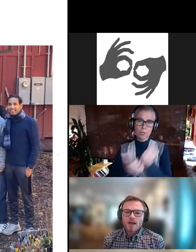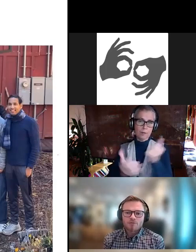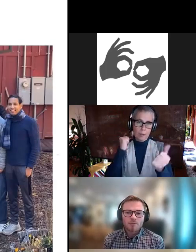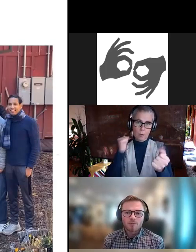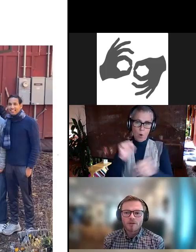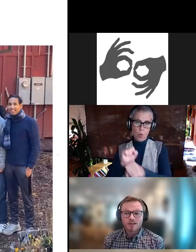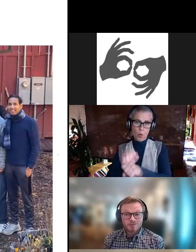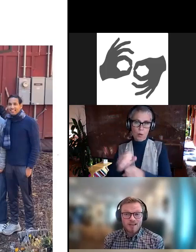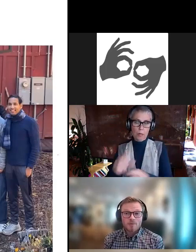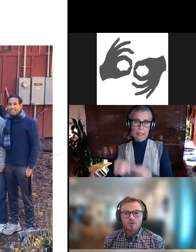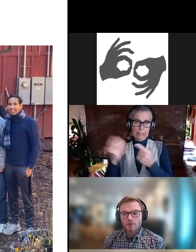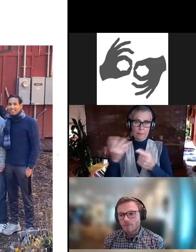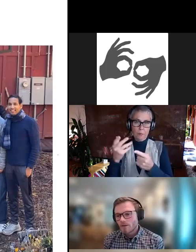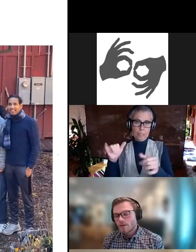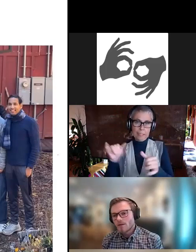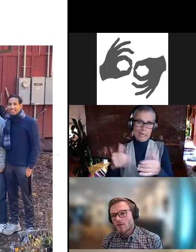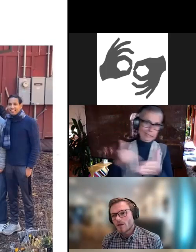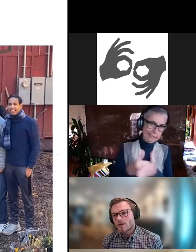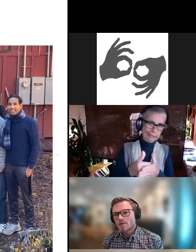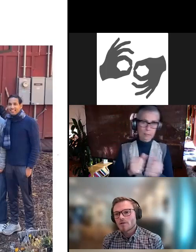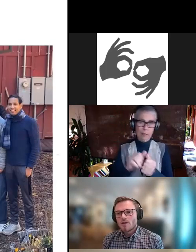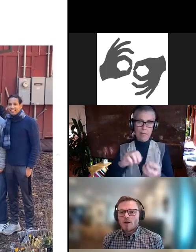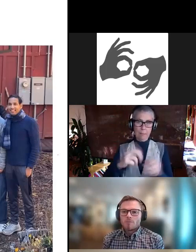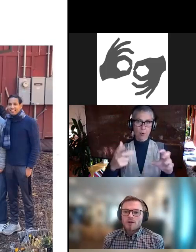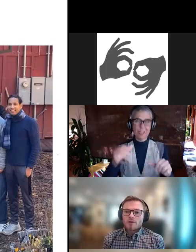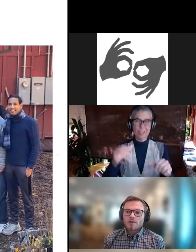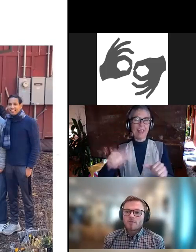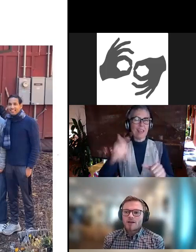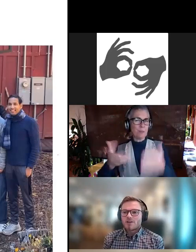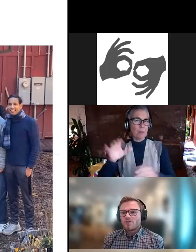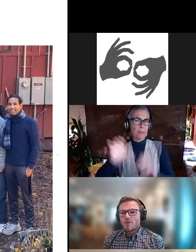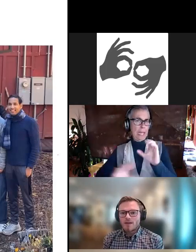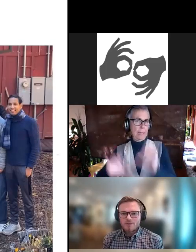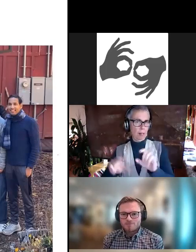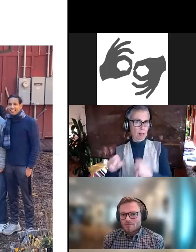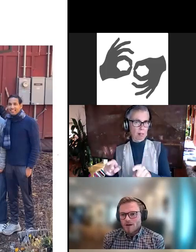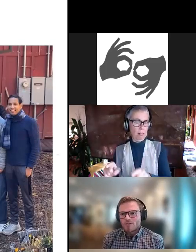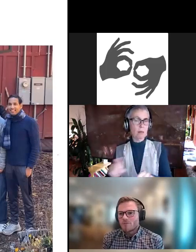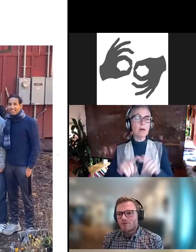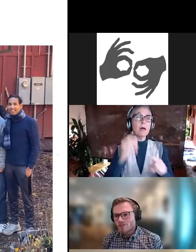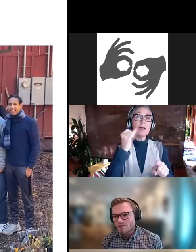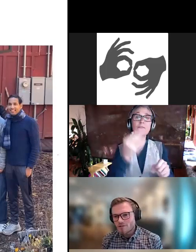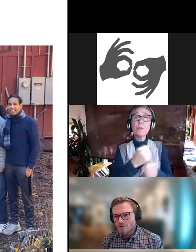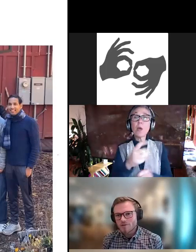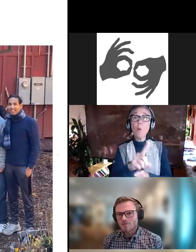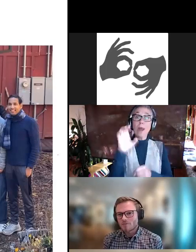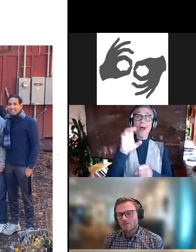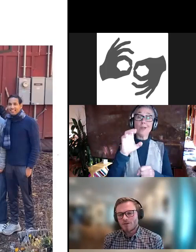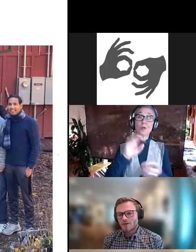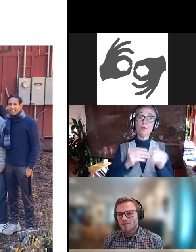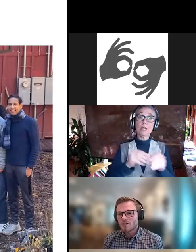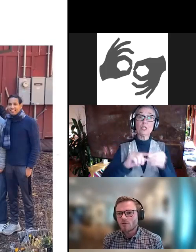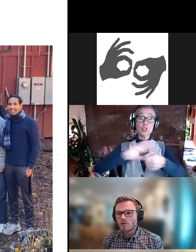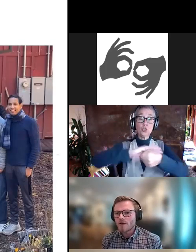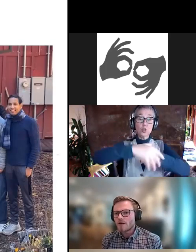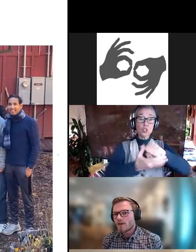That is probably a chemical thing in that case. But you can also imagine if you make 100 mutations to the surface of the protein,